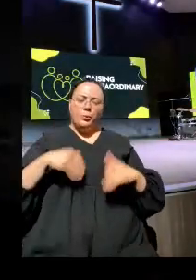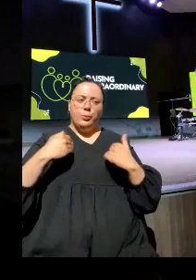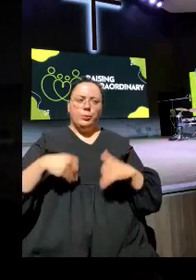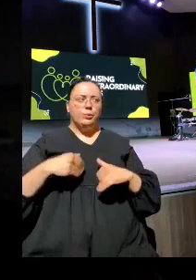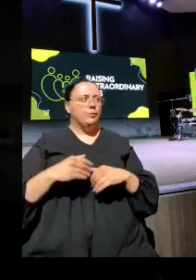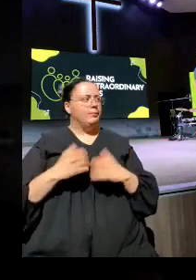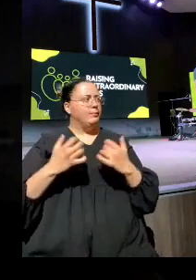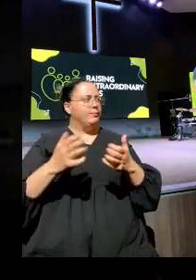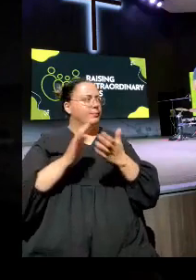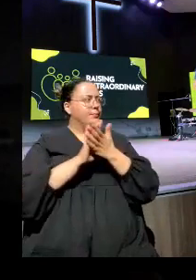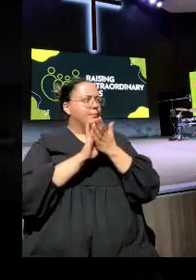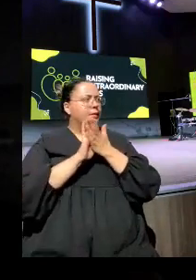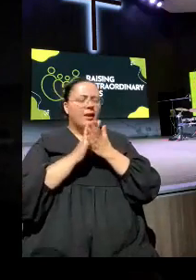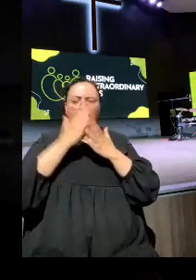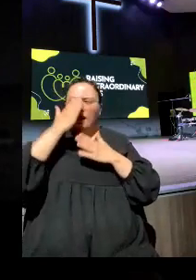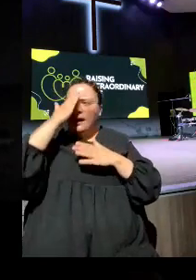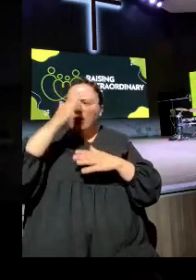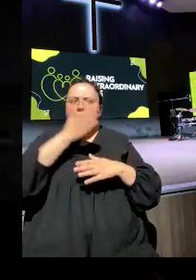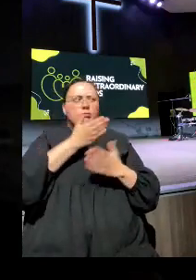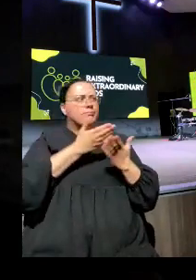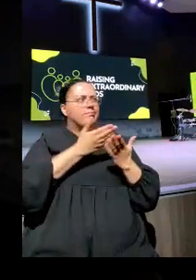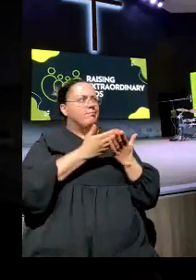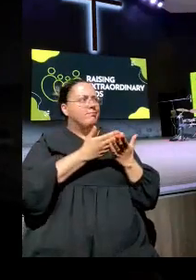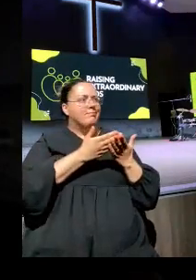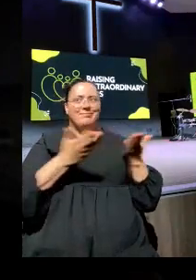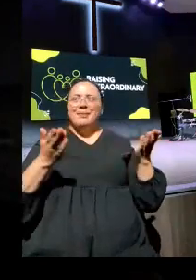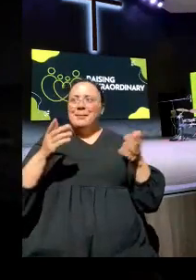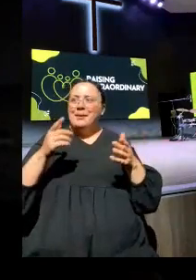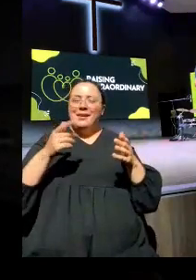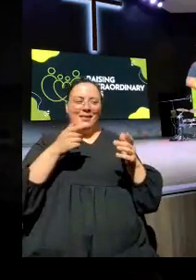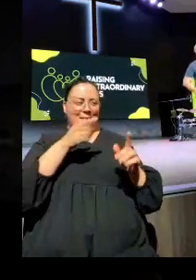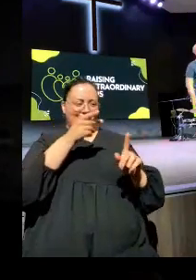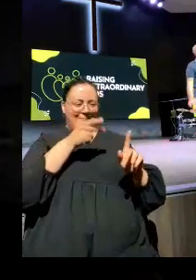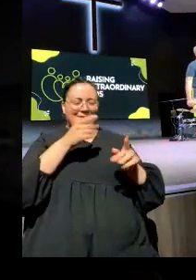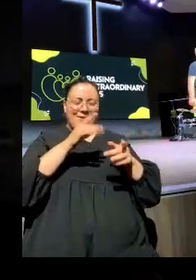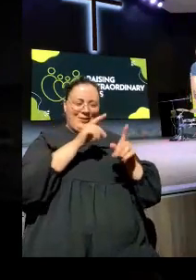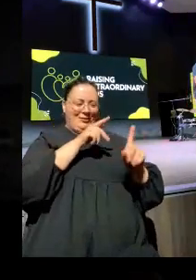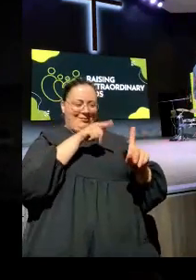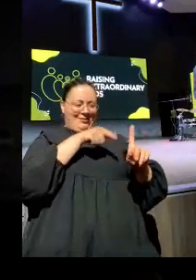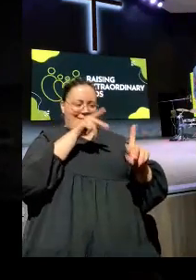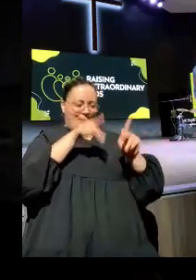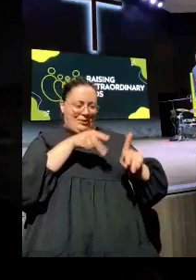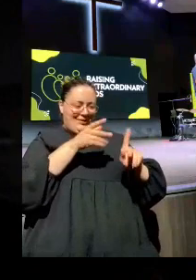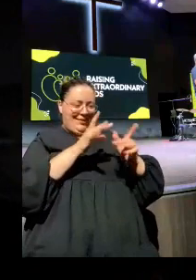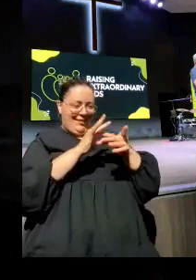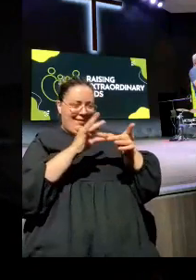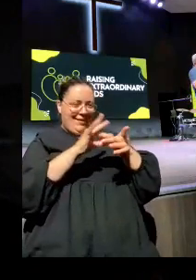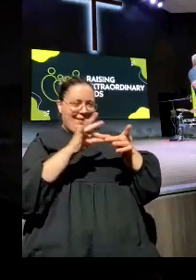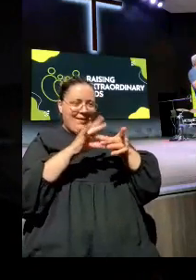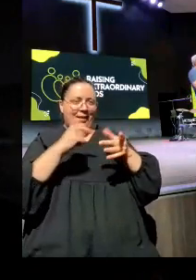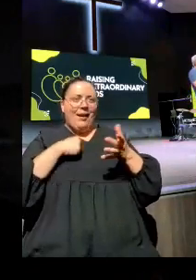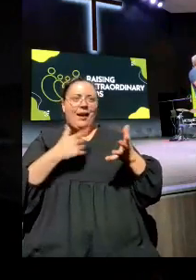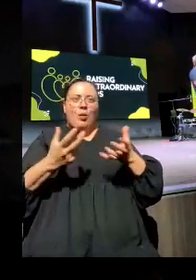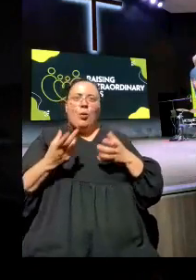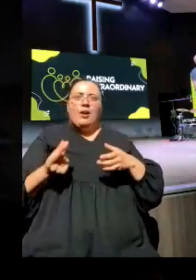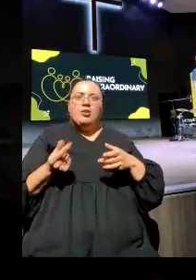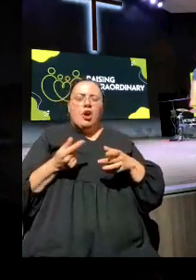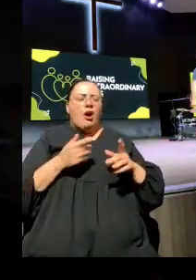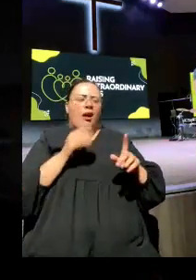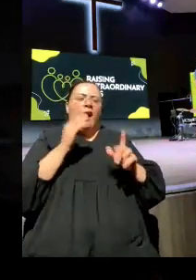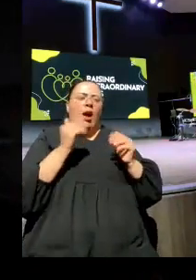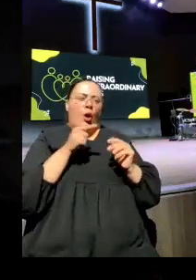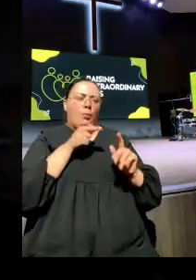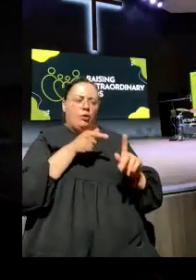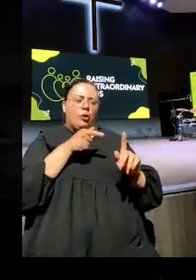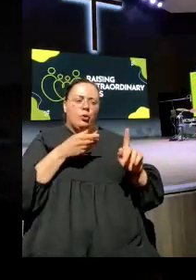I don't know who you are, but I hope you get a dog after this. Right? Especially if you're one of the ones who said, love you. Can I